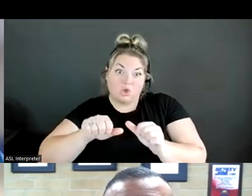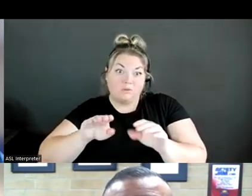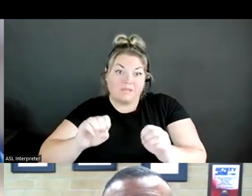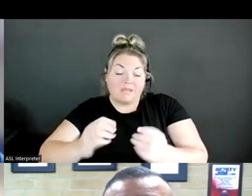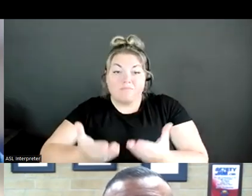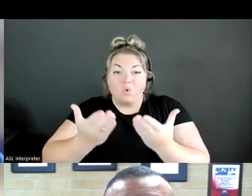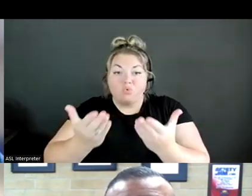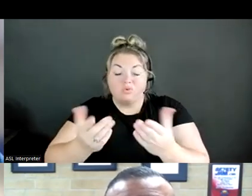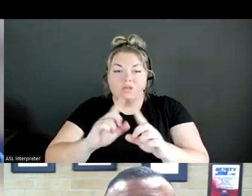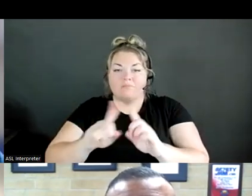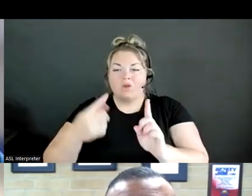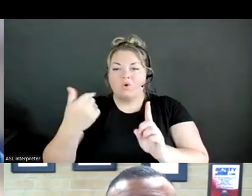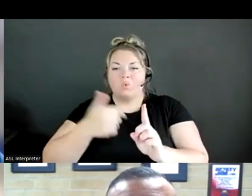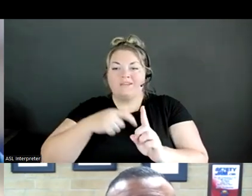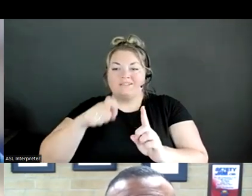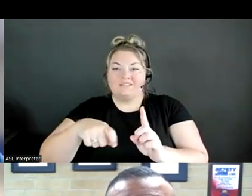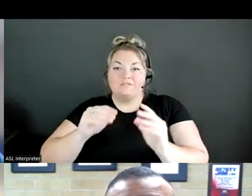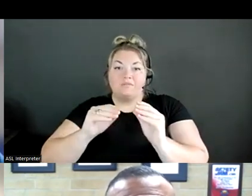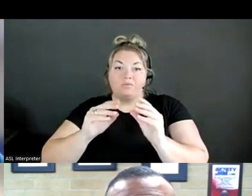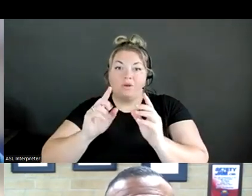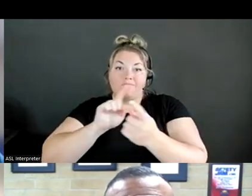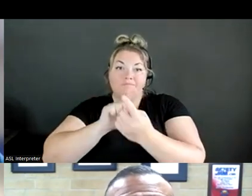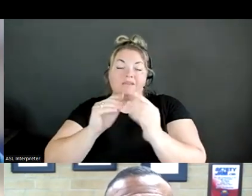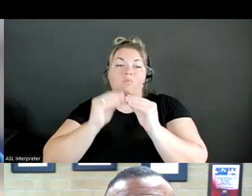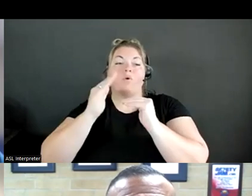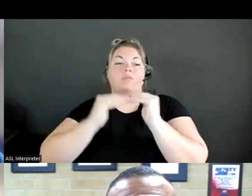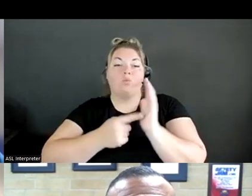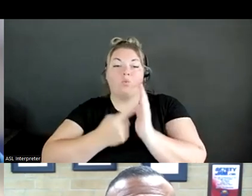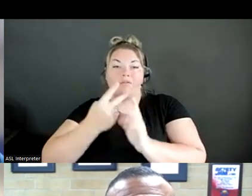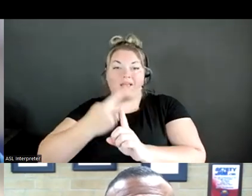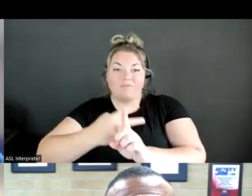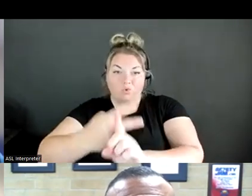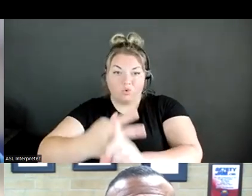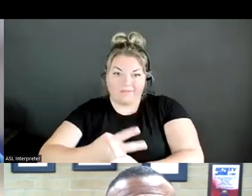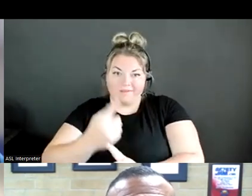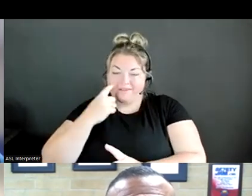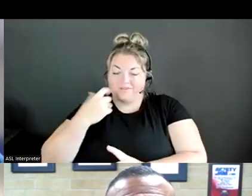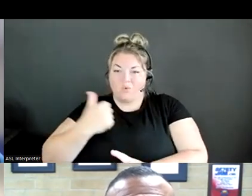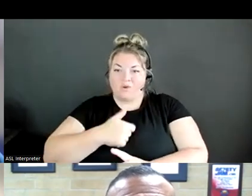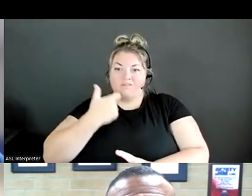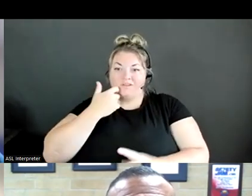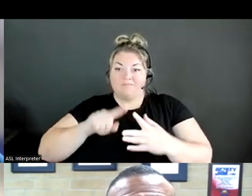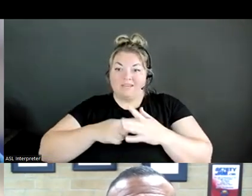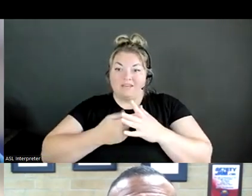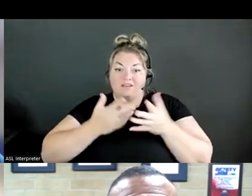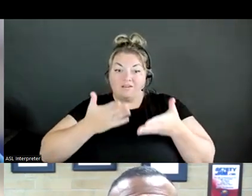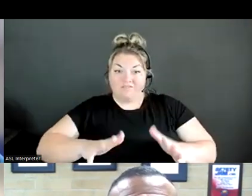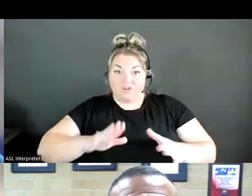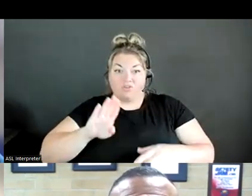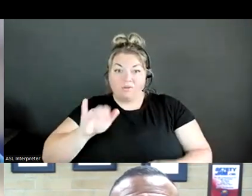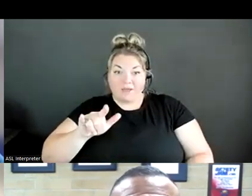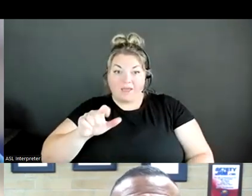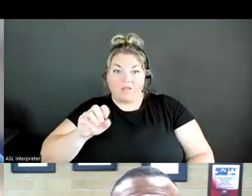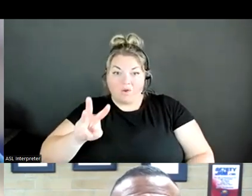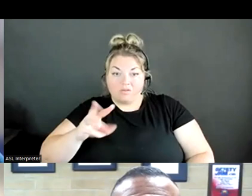like we need to meet more than once every 2 months, because we're just beginning to get the bylaws done. We're just